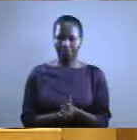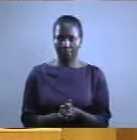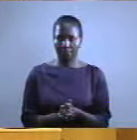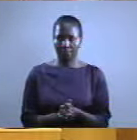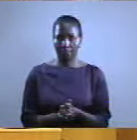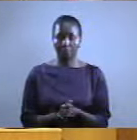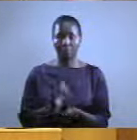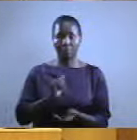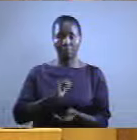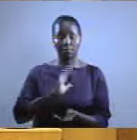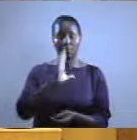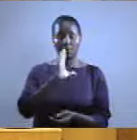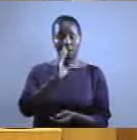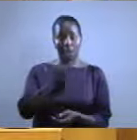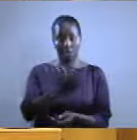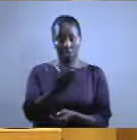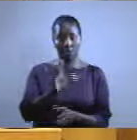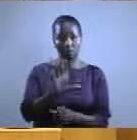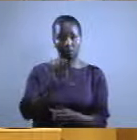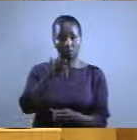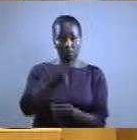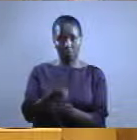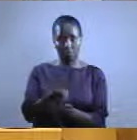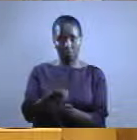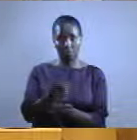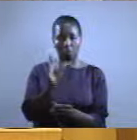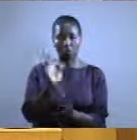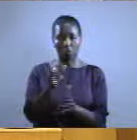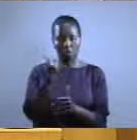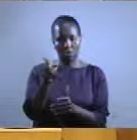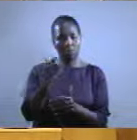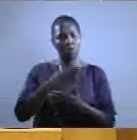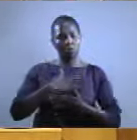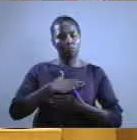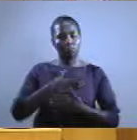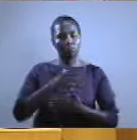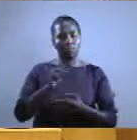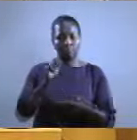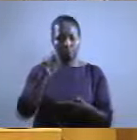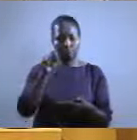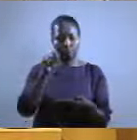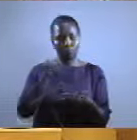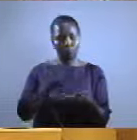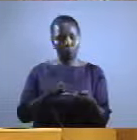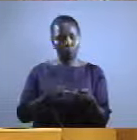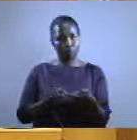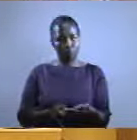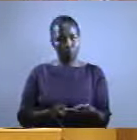When requested to do so, members must simply indicate their vote by pressing